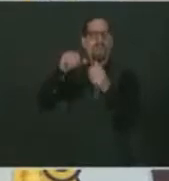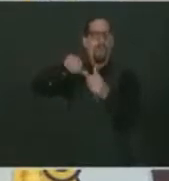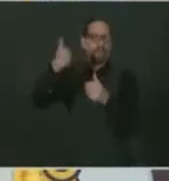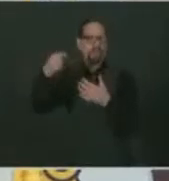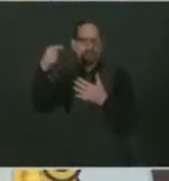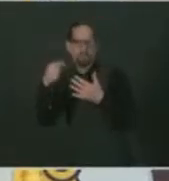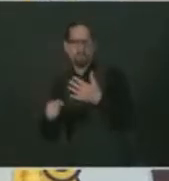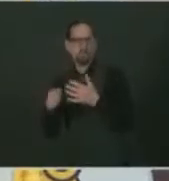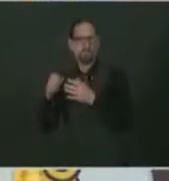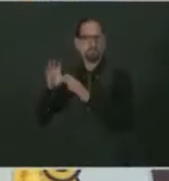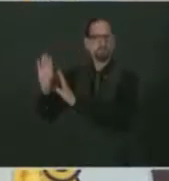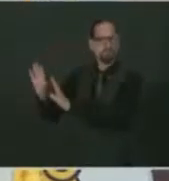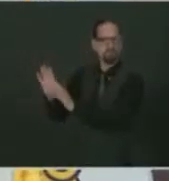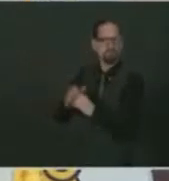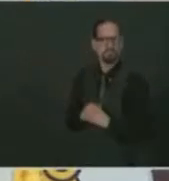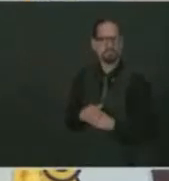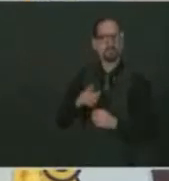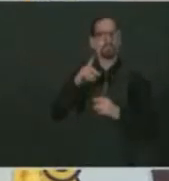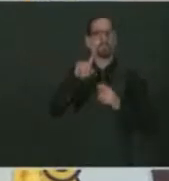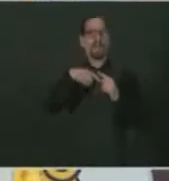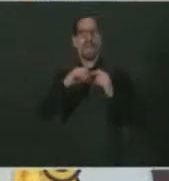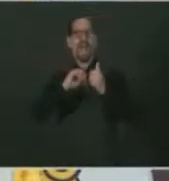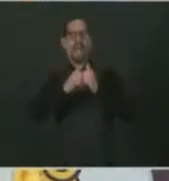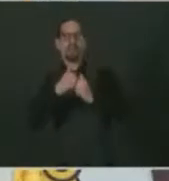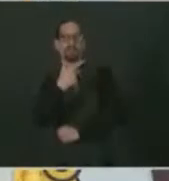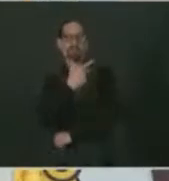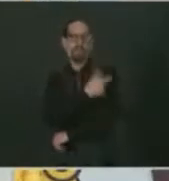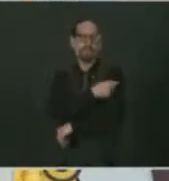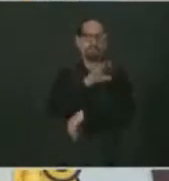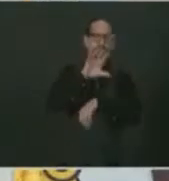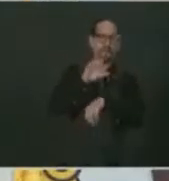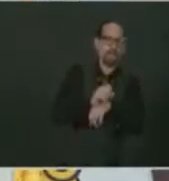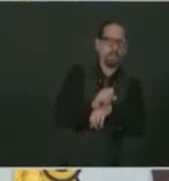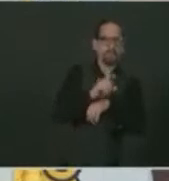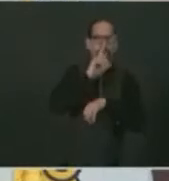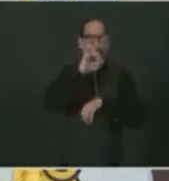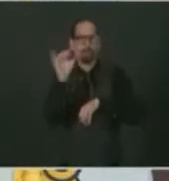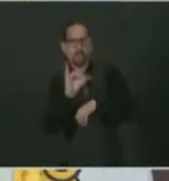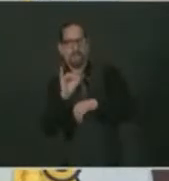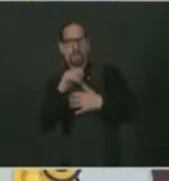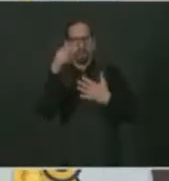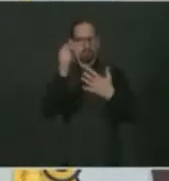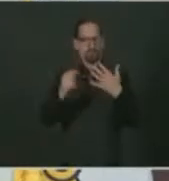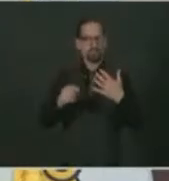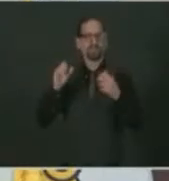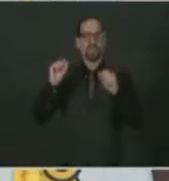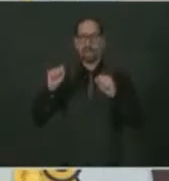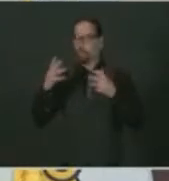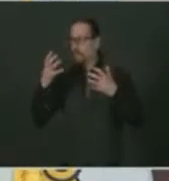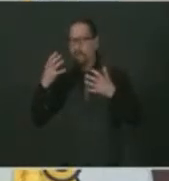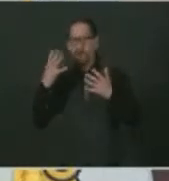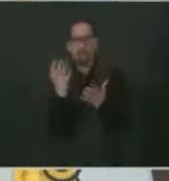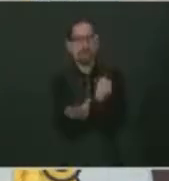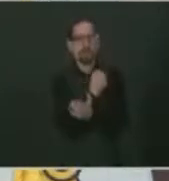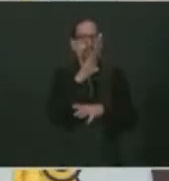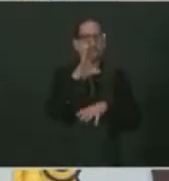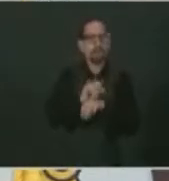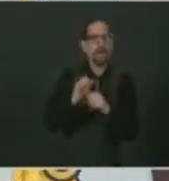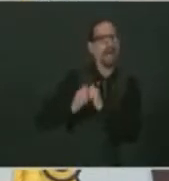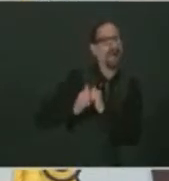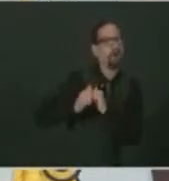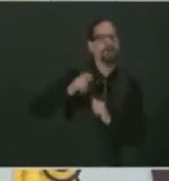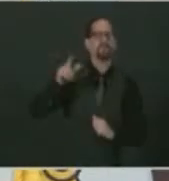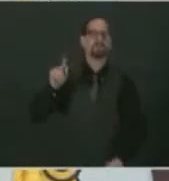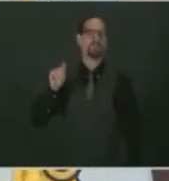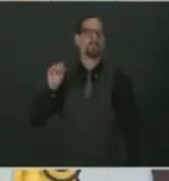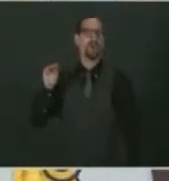appointment becomes available to them. And Tom will give the details on that when he presents. The system will